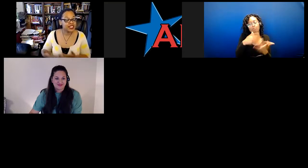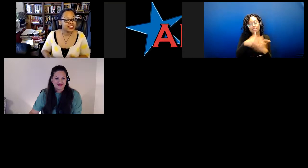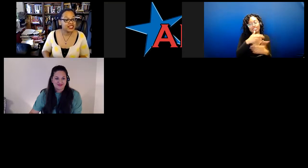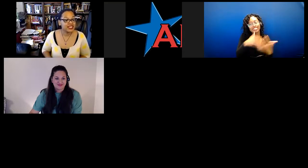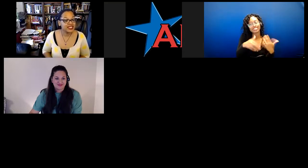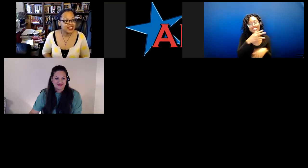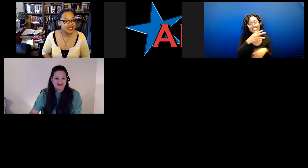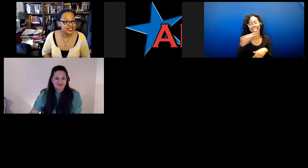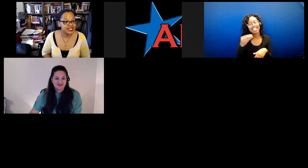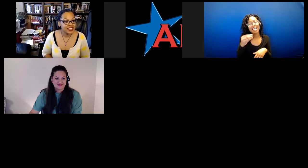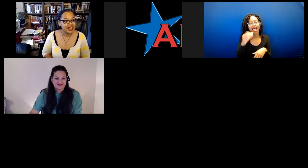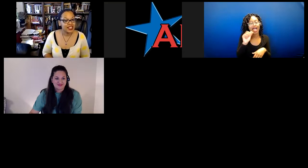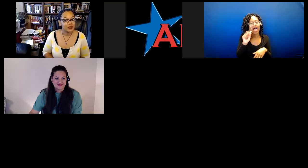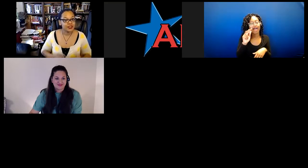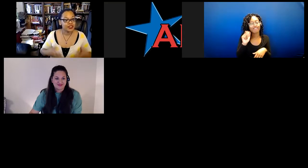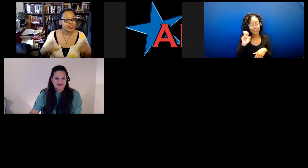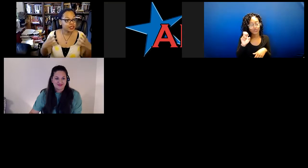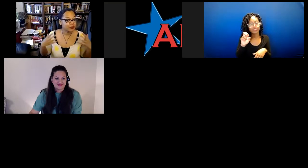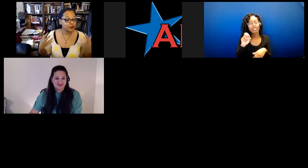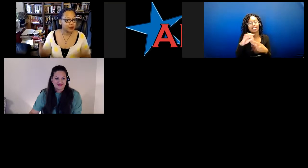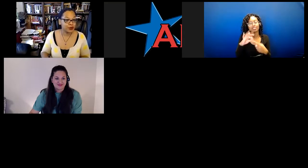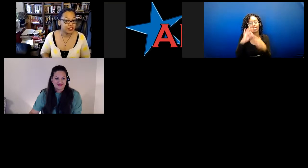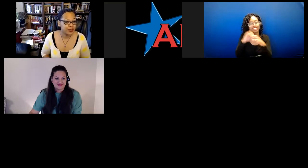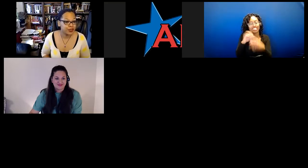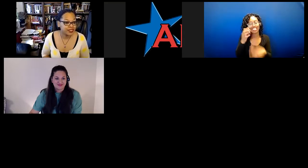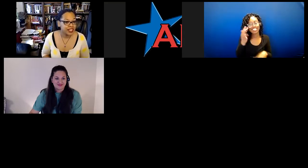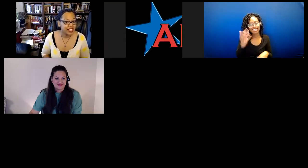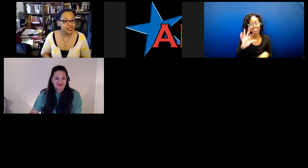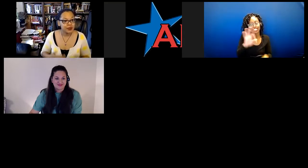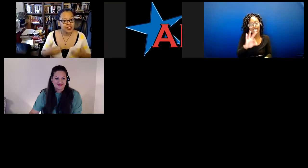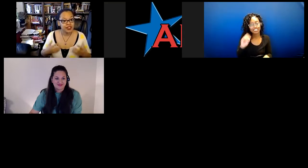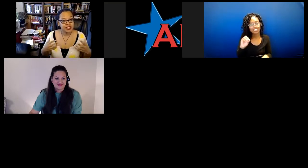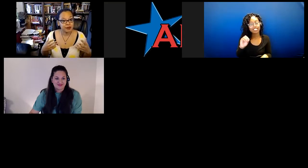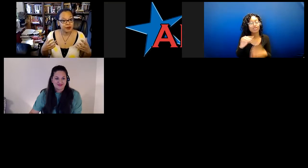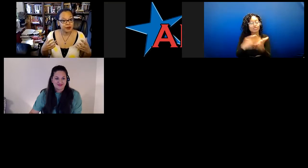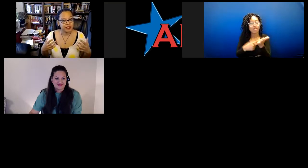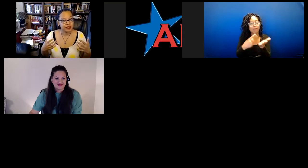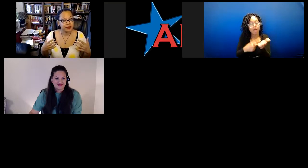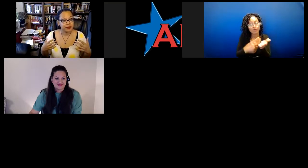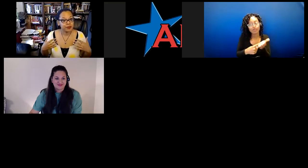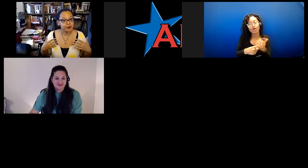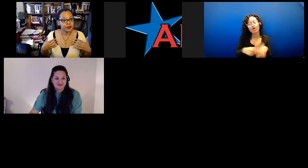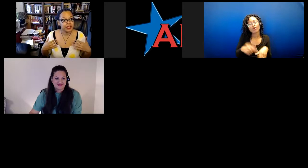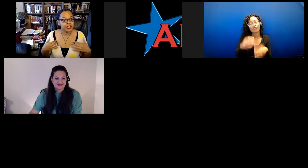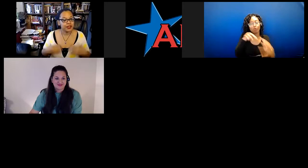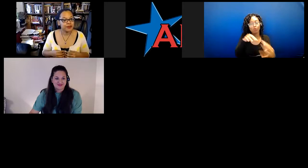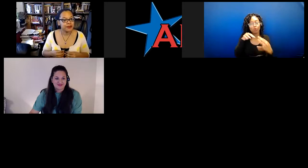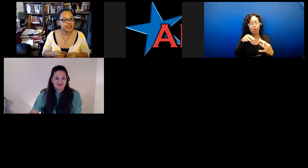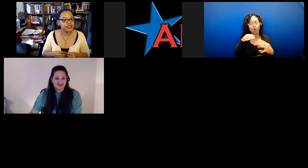especially in the 1990s, as we are talking about the war on drugs, as we're talking about, people